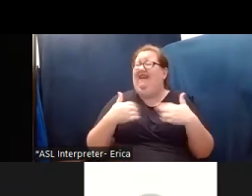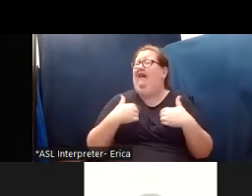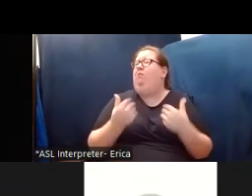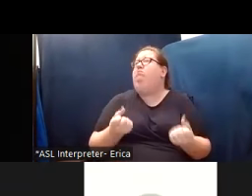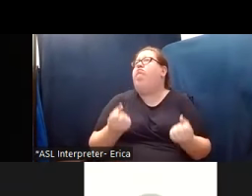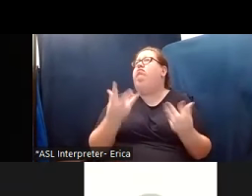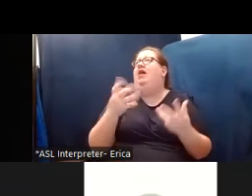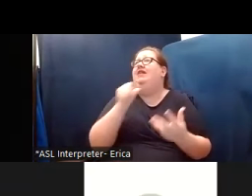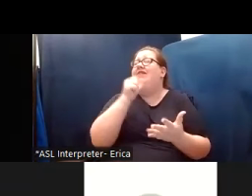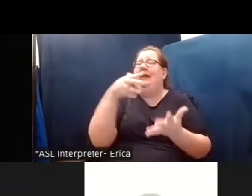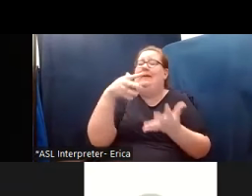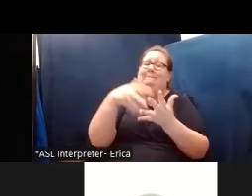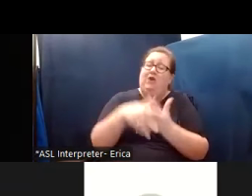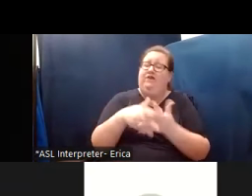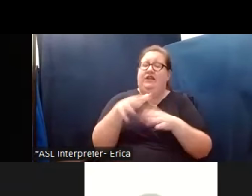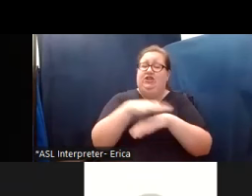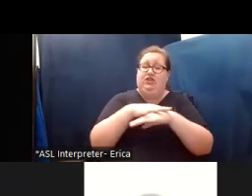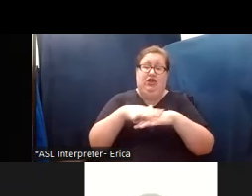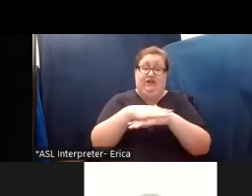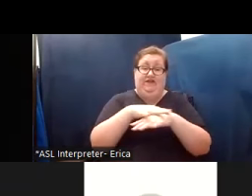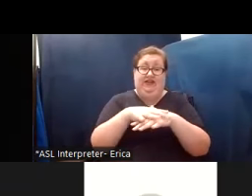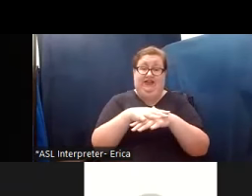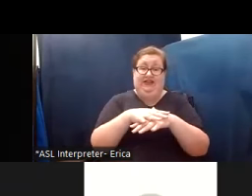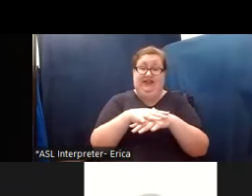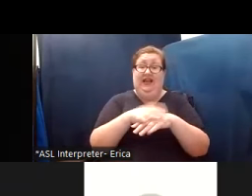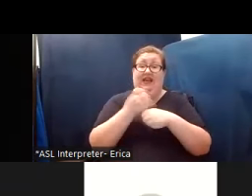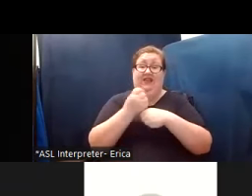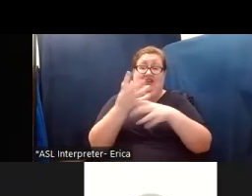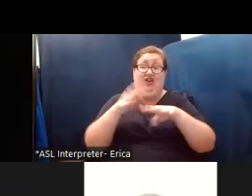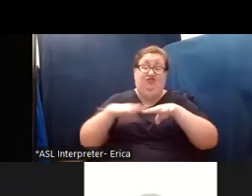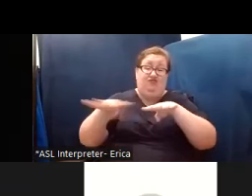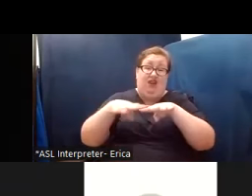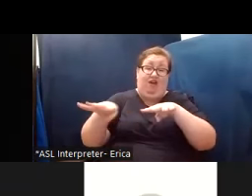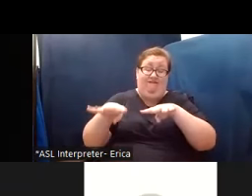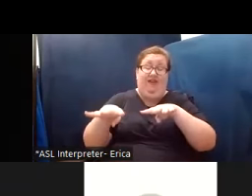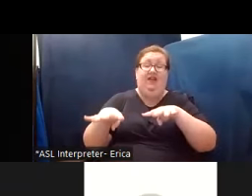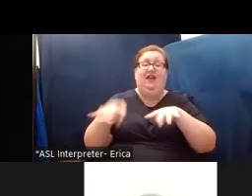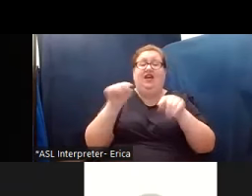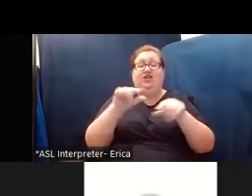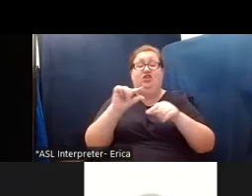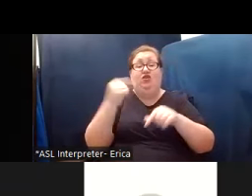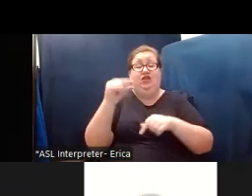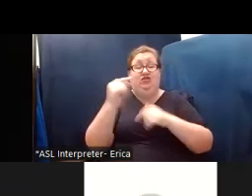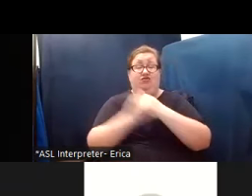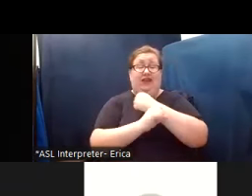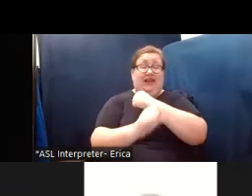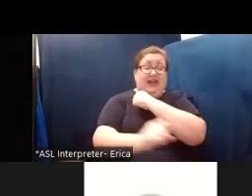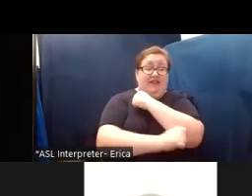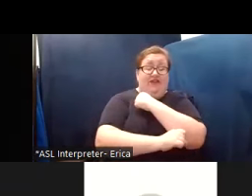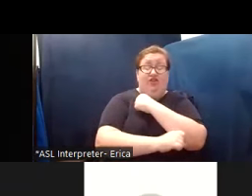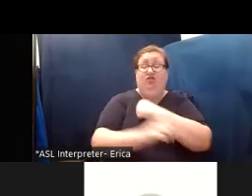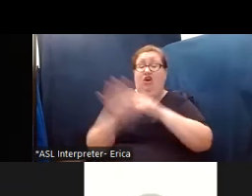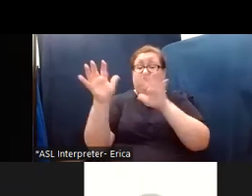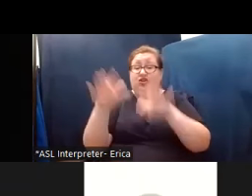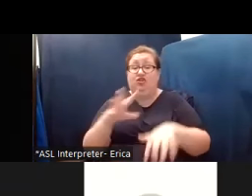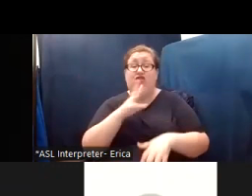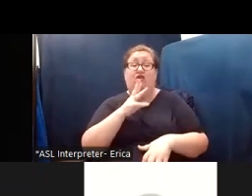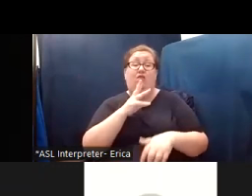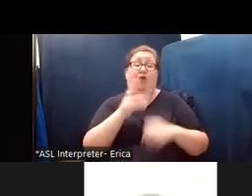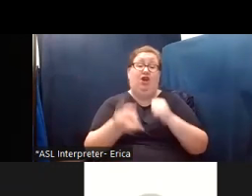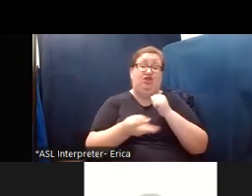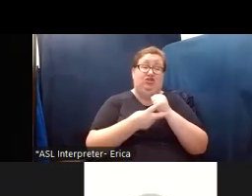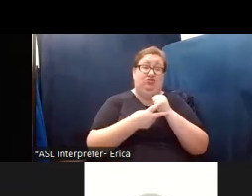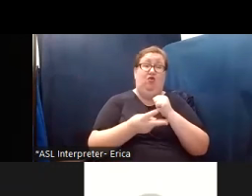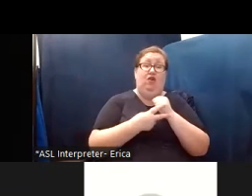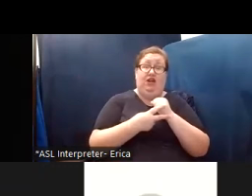impervious surfaces that contribute to runoff. And so this sort of green infrastructure and stormwater storage is really something that, we've